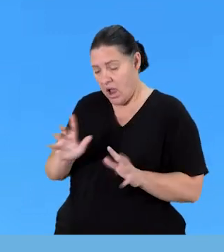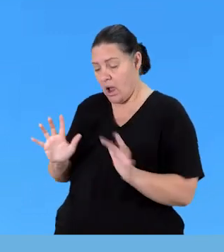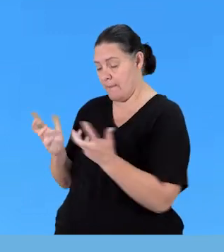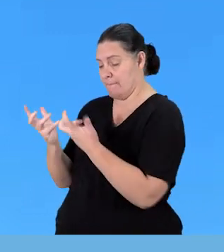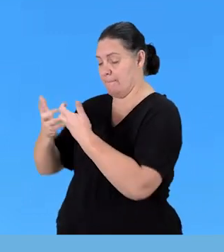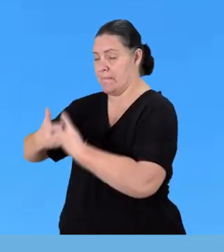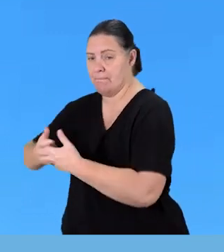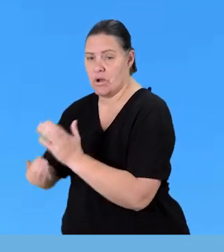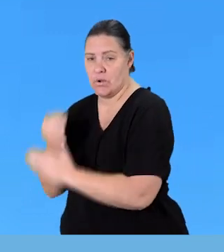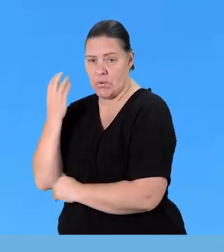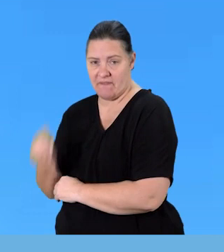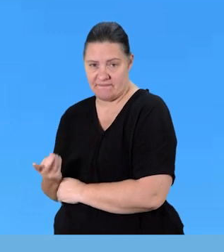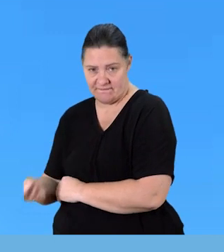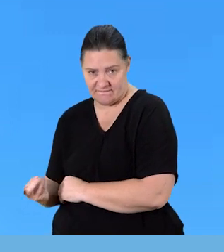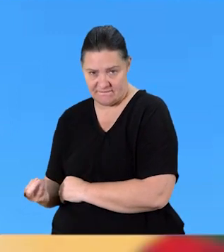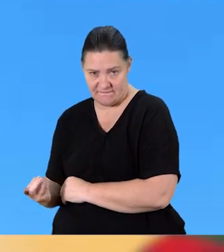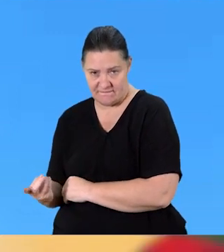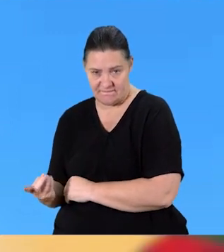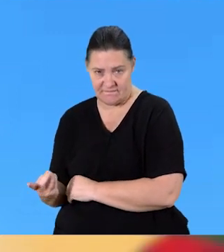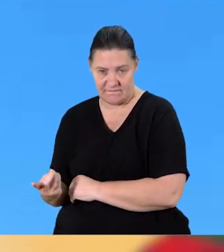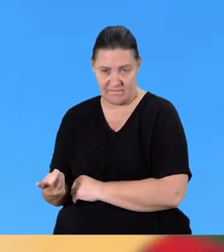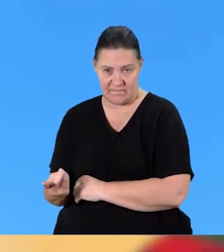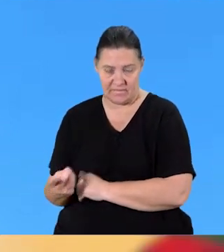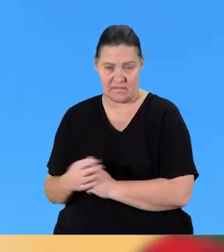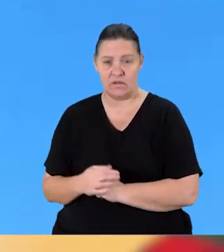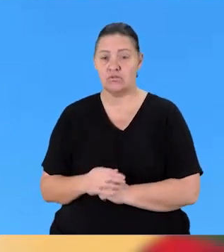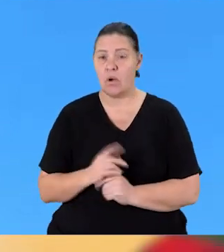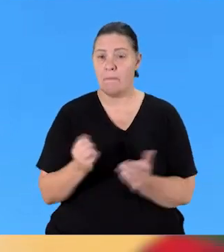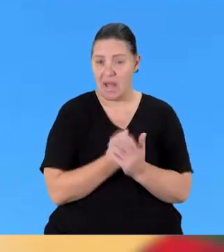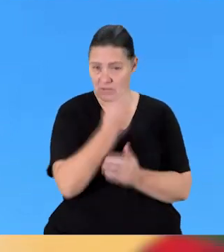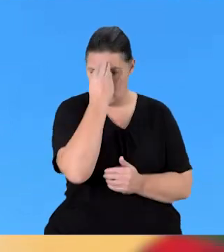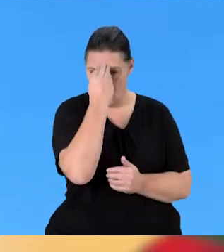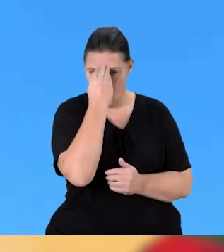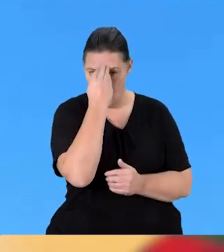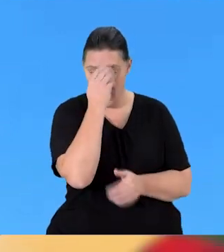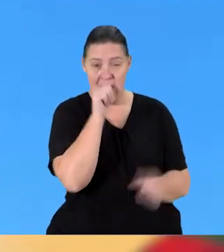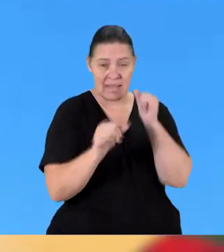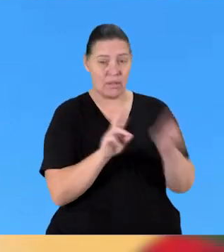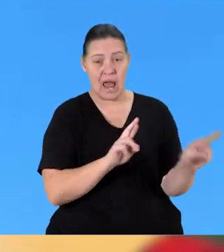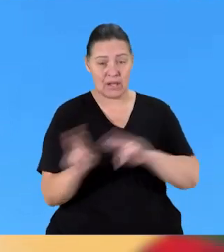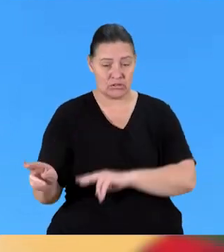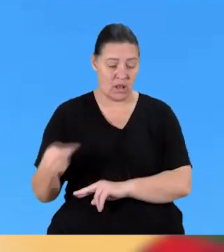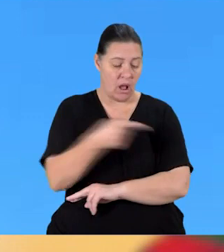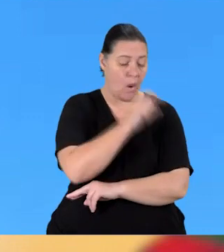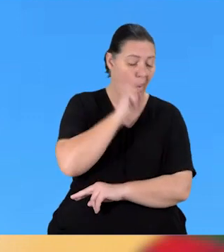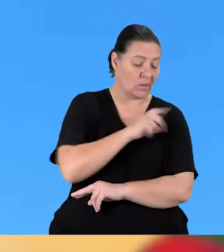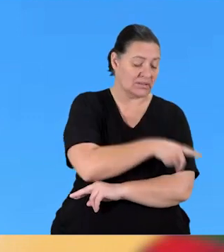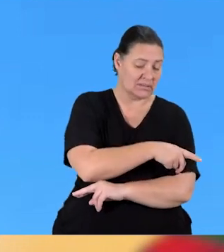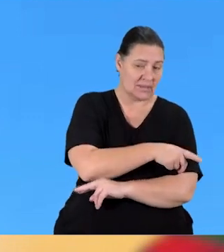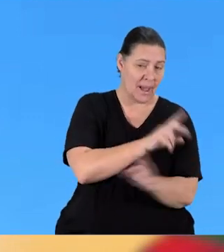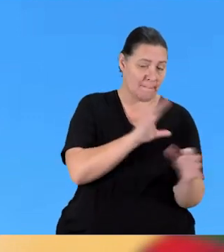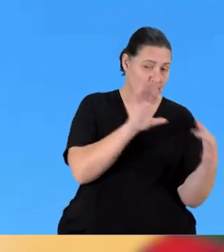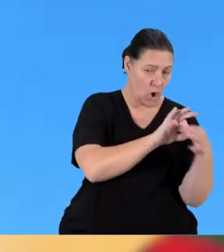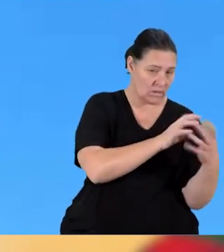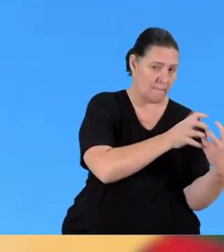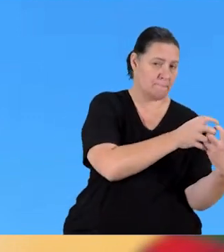must form. What we must take away is that when a chemical reaction takes place, the existing bonds of the reactants, they need to